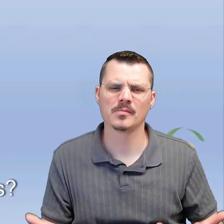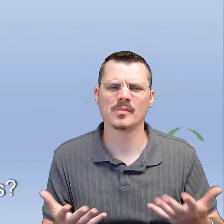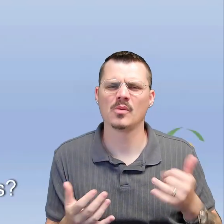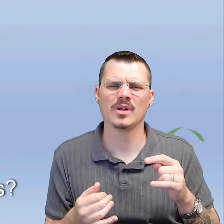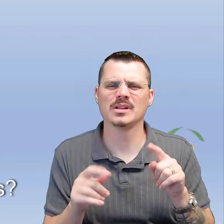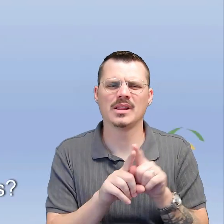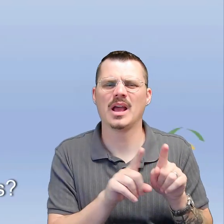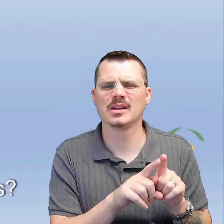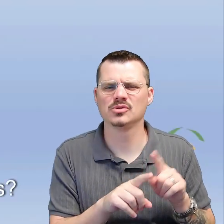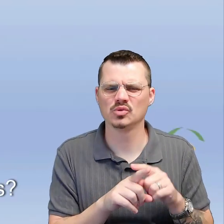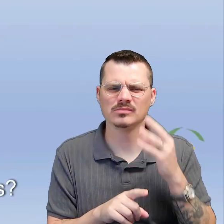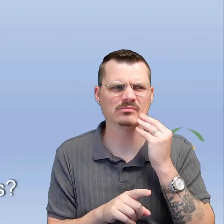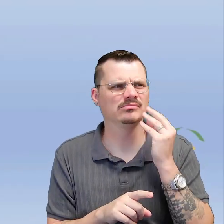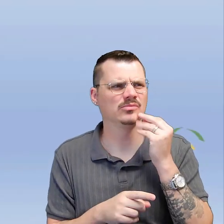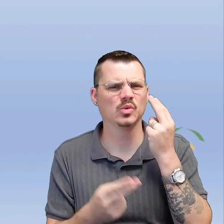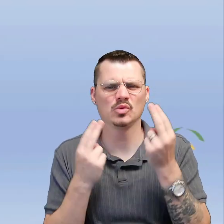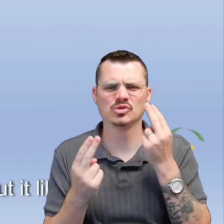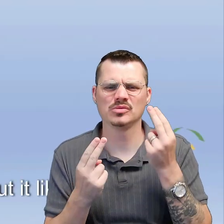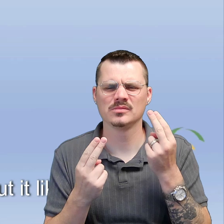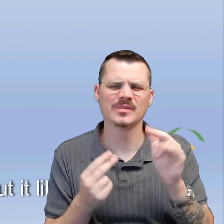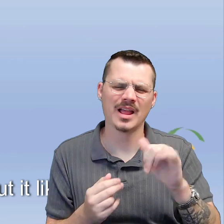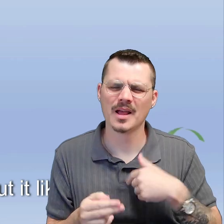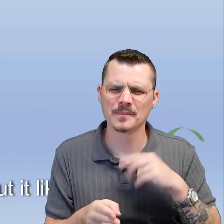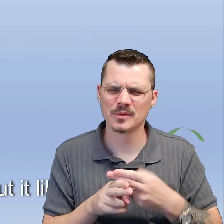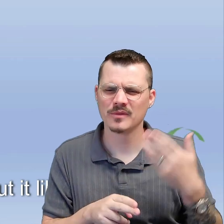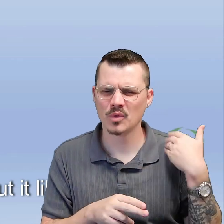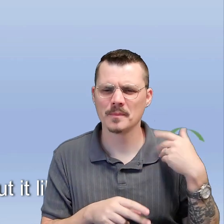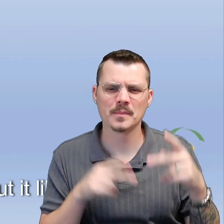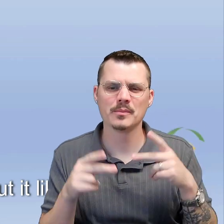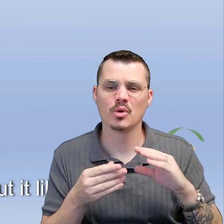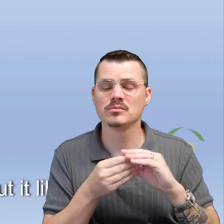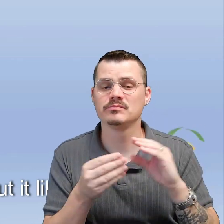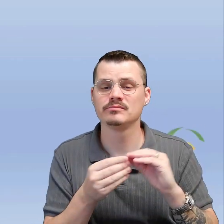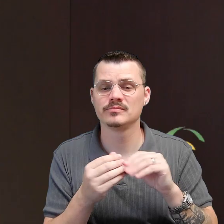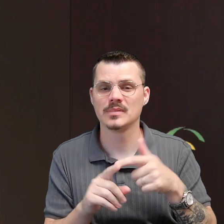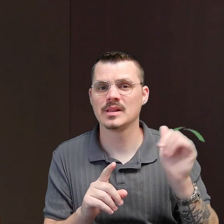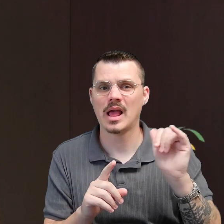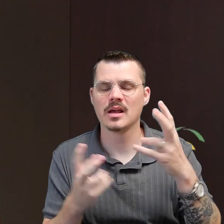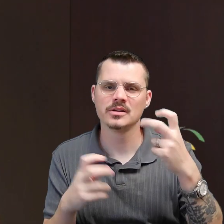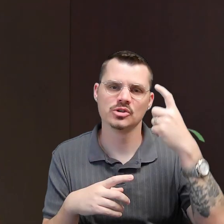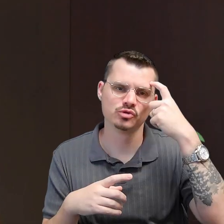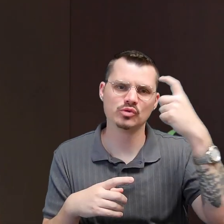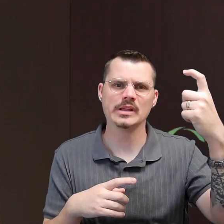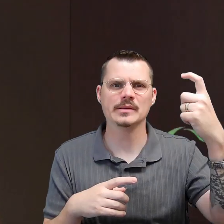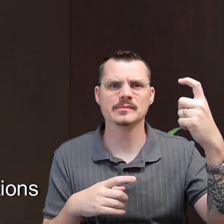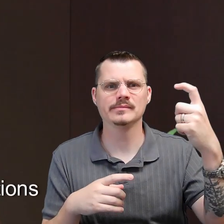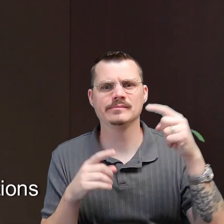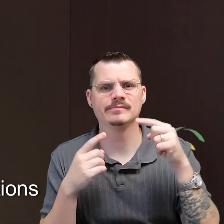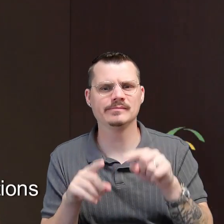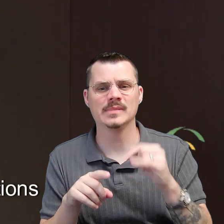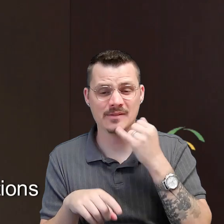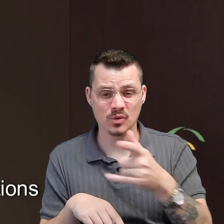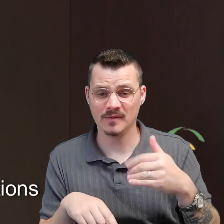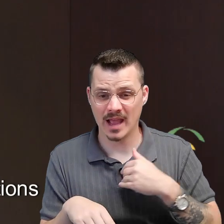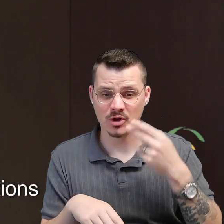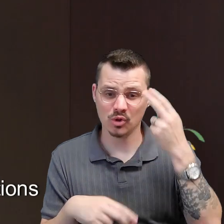What is it like to have hallucinations? Like I mentioned before, people talk about it like it's a dreamlike state. Those of you